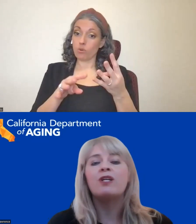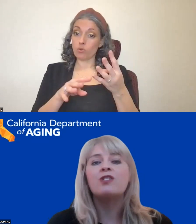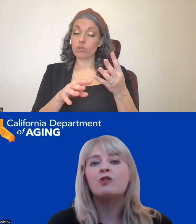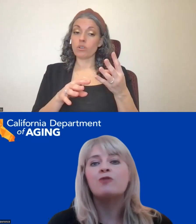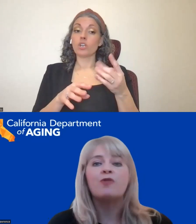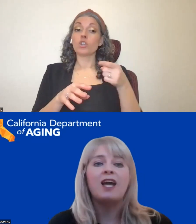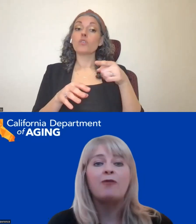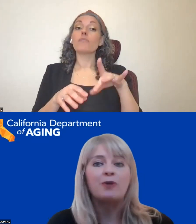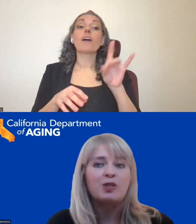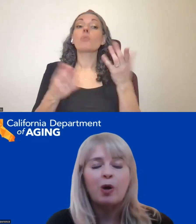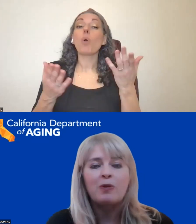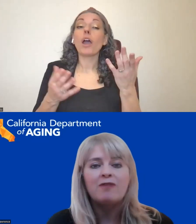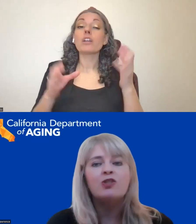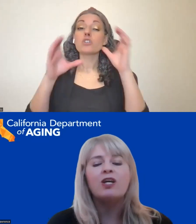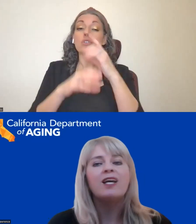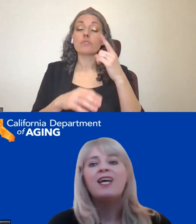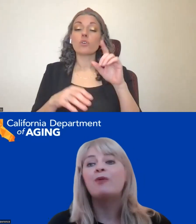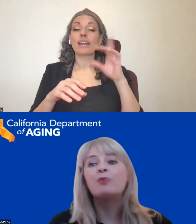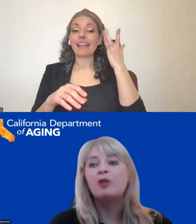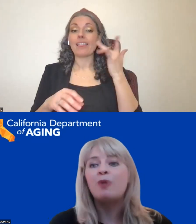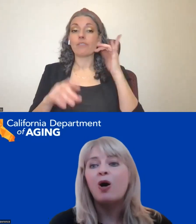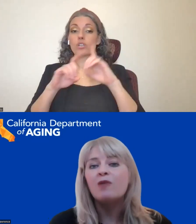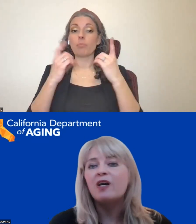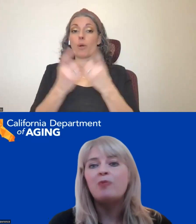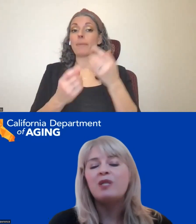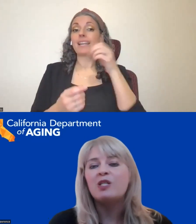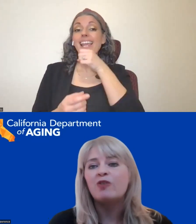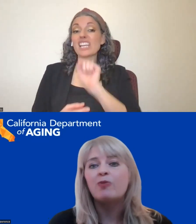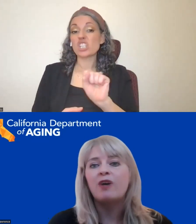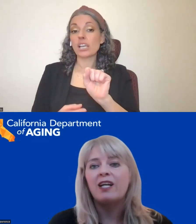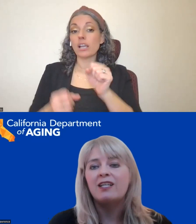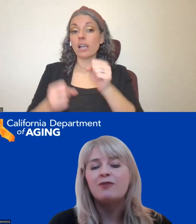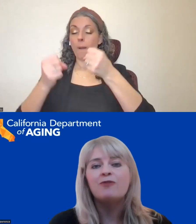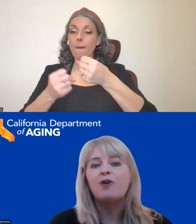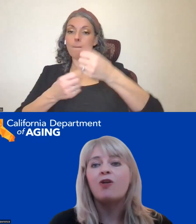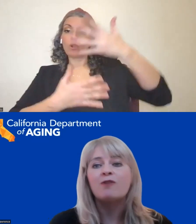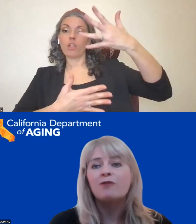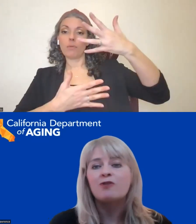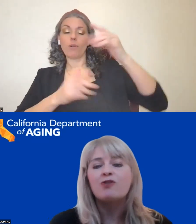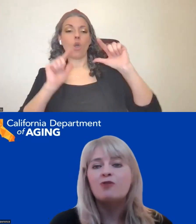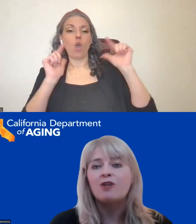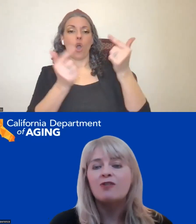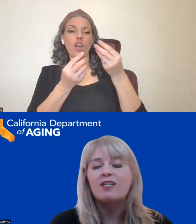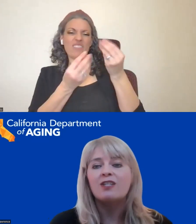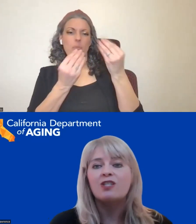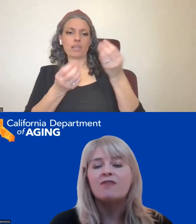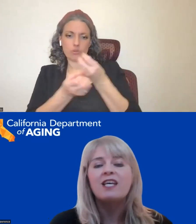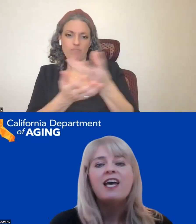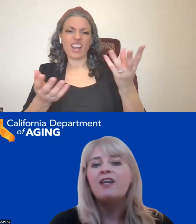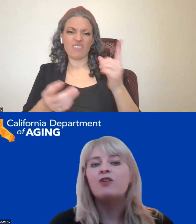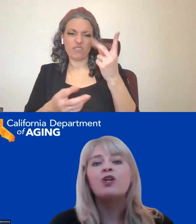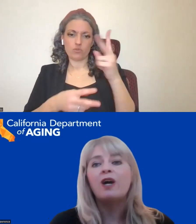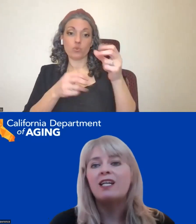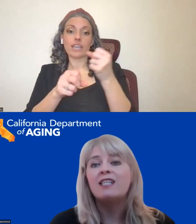you might want to search for the California Department of Aging. It would pull up all of the updates we've provided for all of the first 2 years